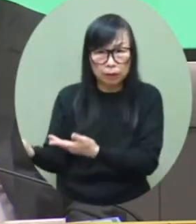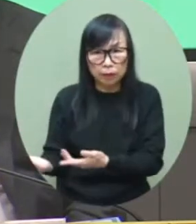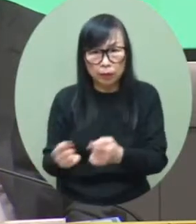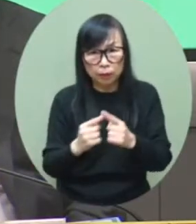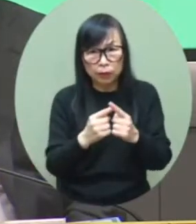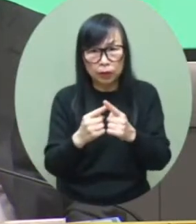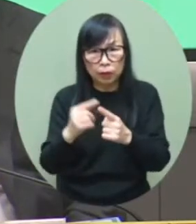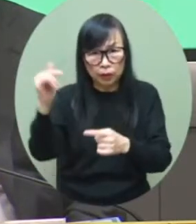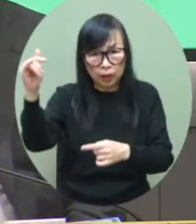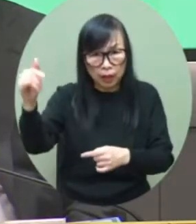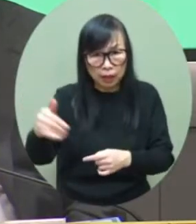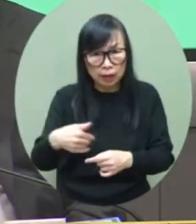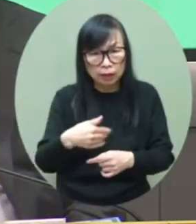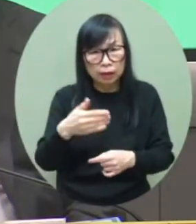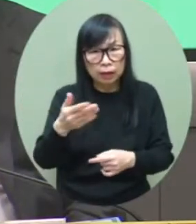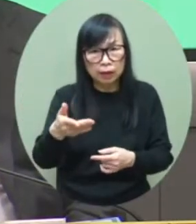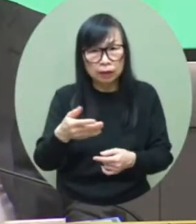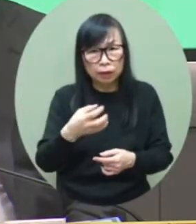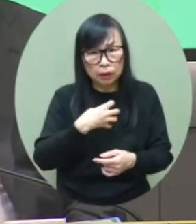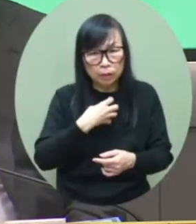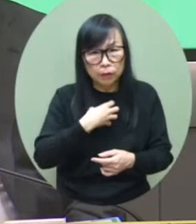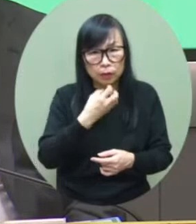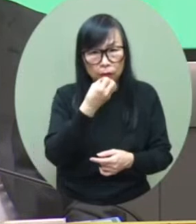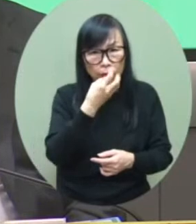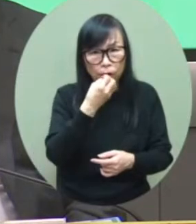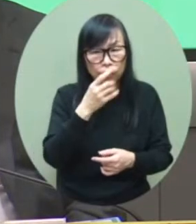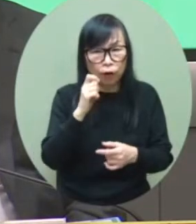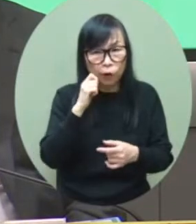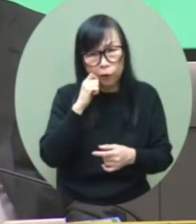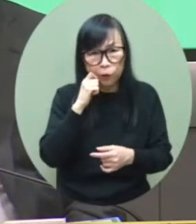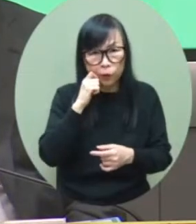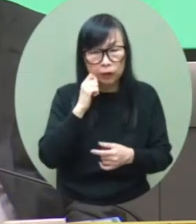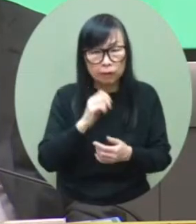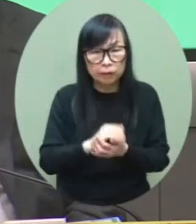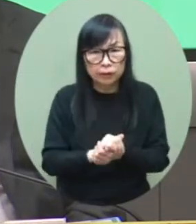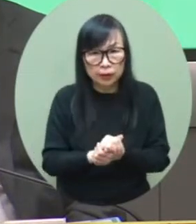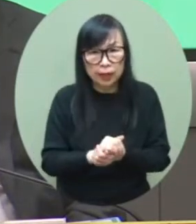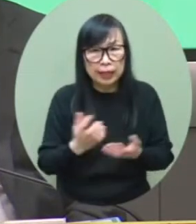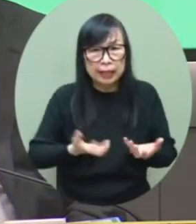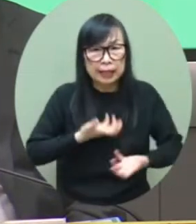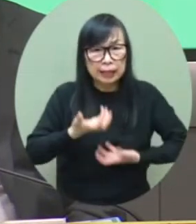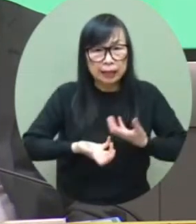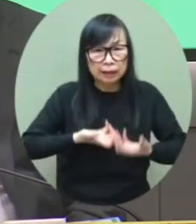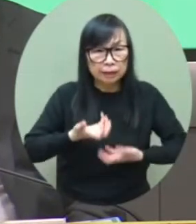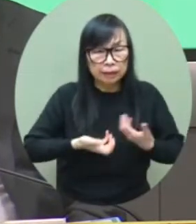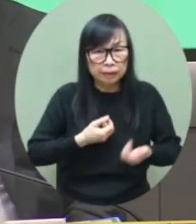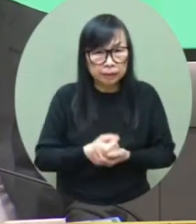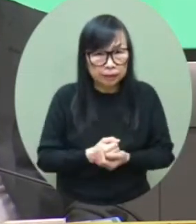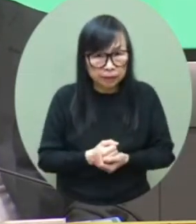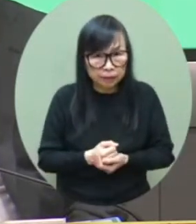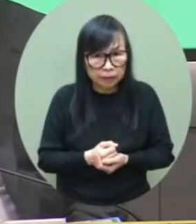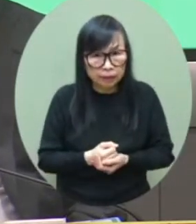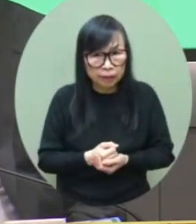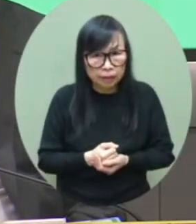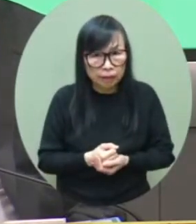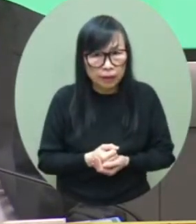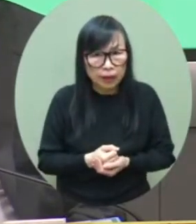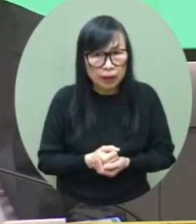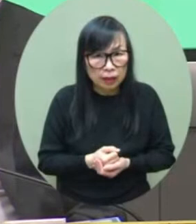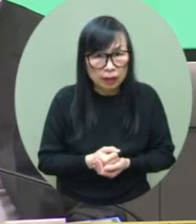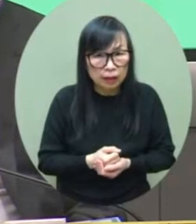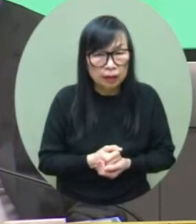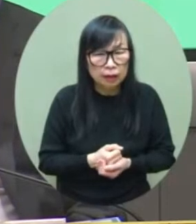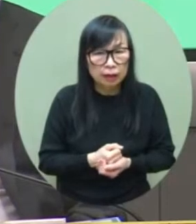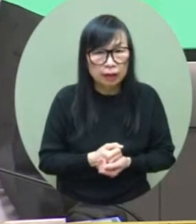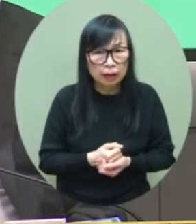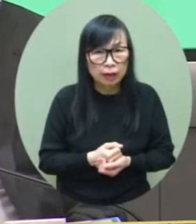So for every visitor who comes to Hong Kong, they will be able to feel our vitality and